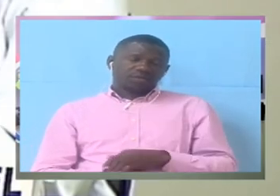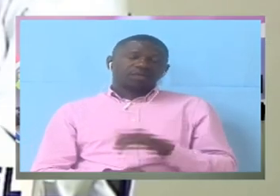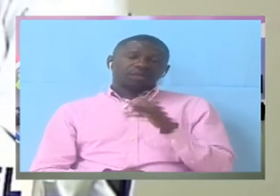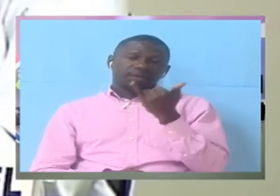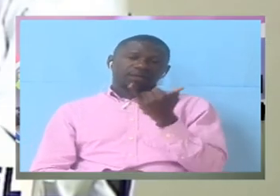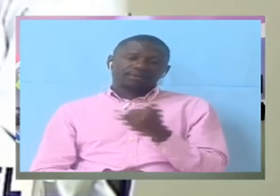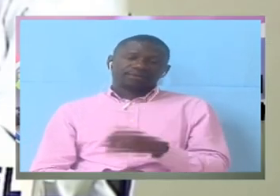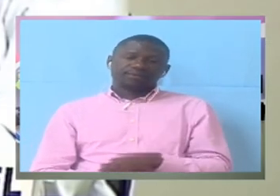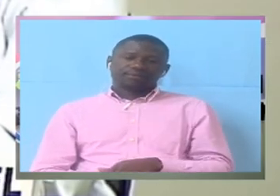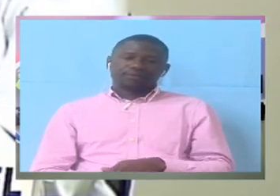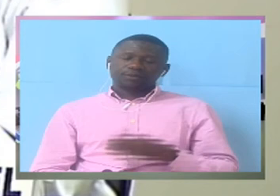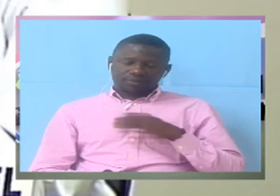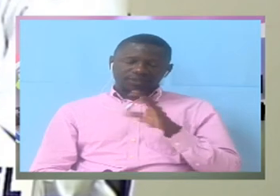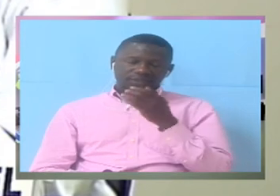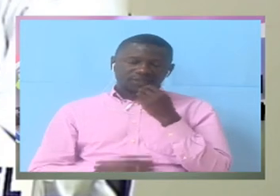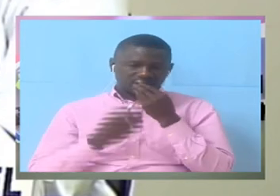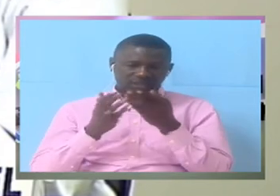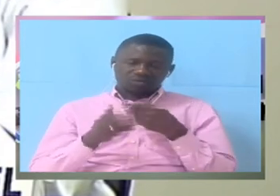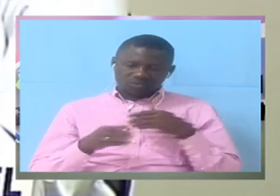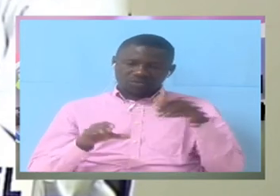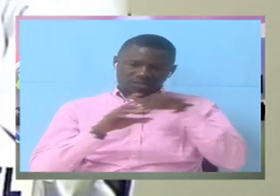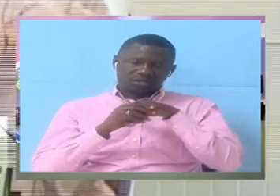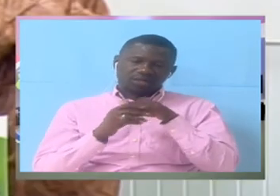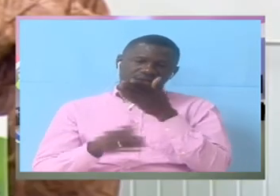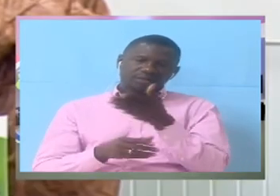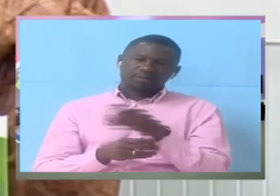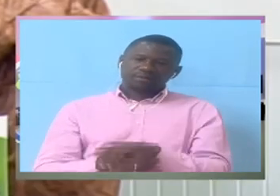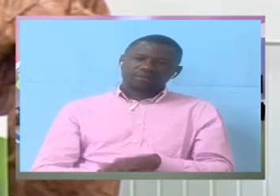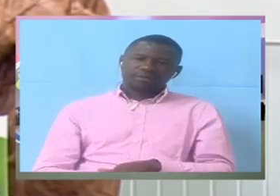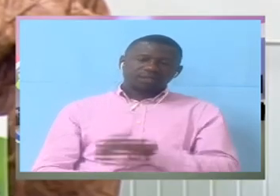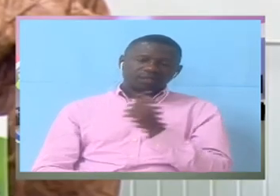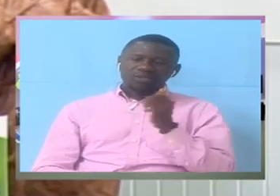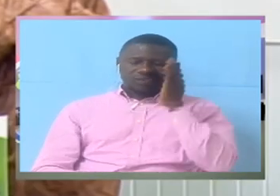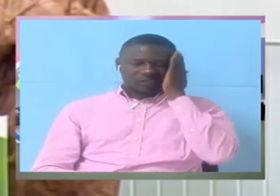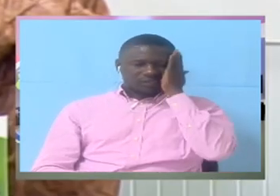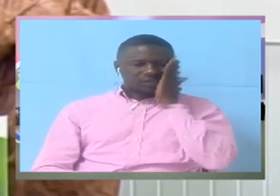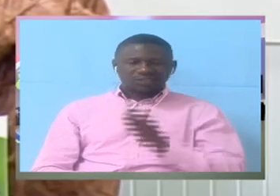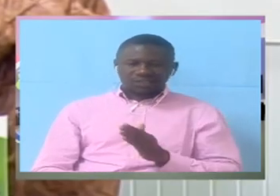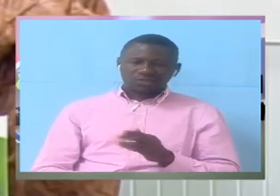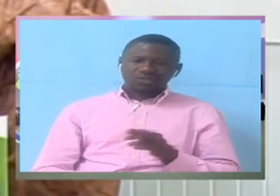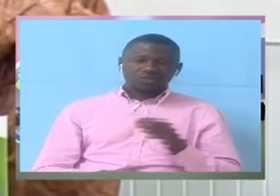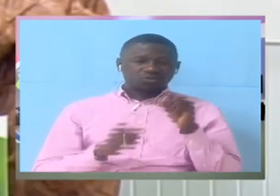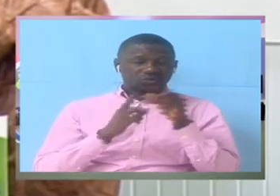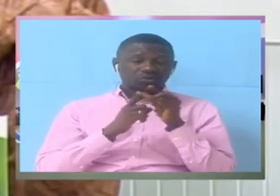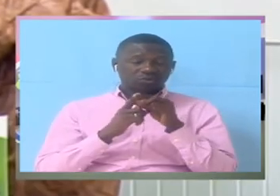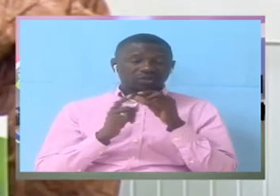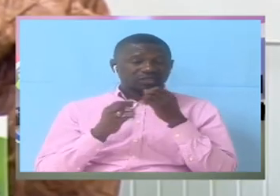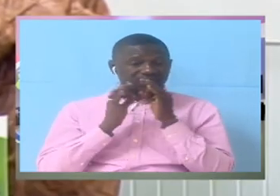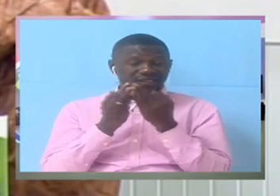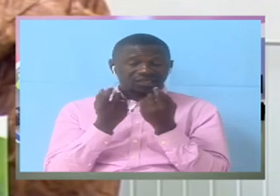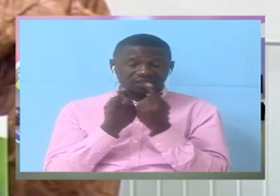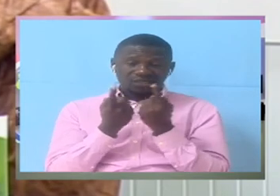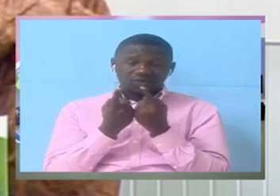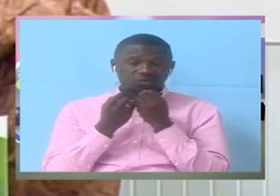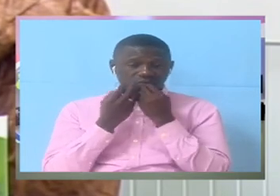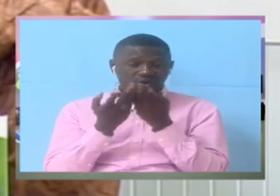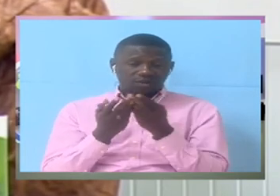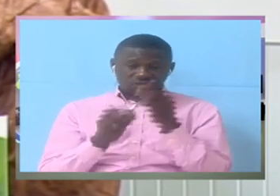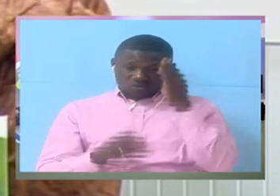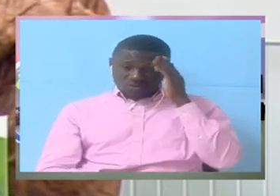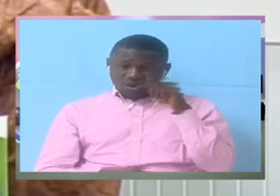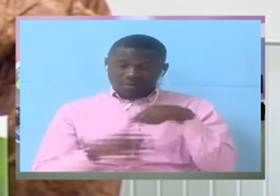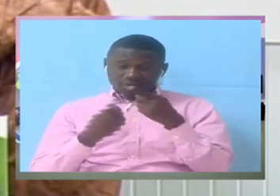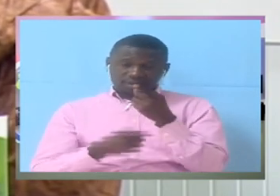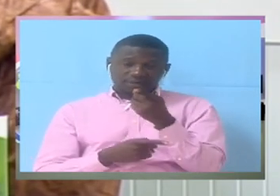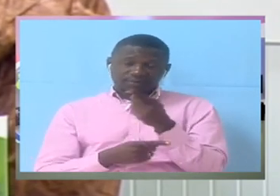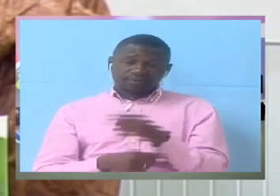Yes, I can say that he was part of it. That is a serious accusation. Do you know that? Baba